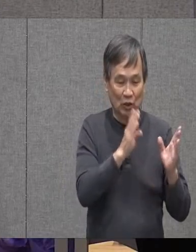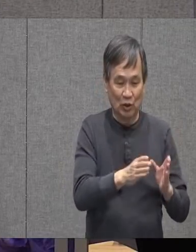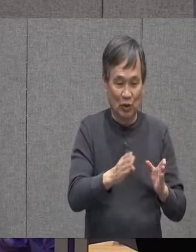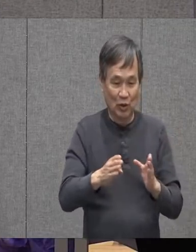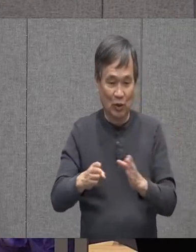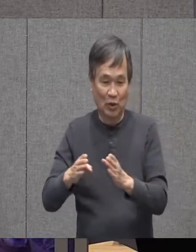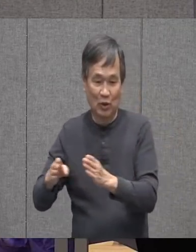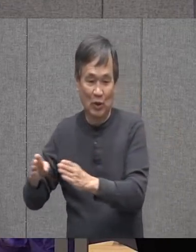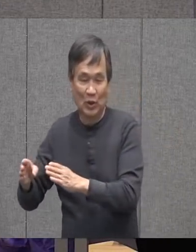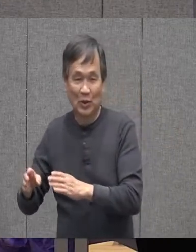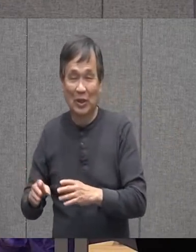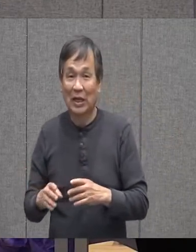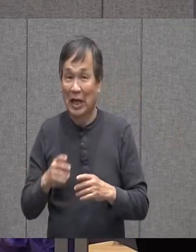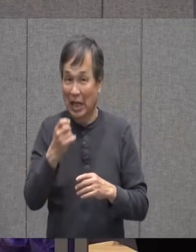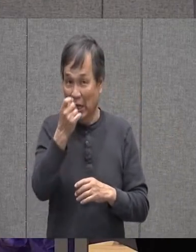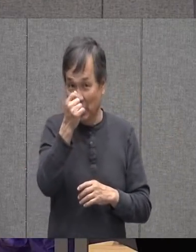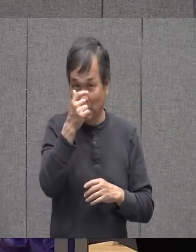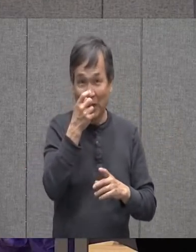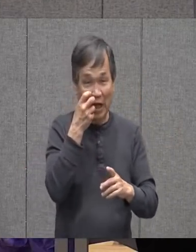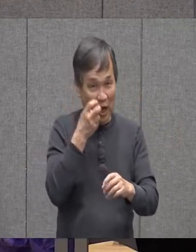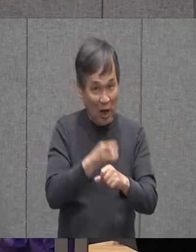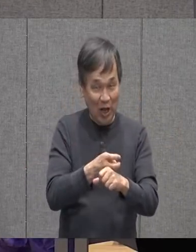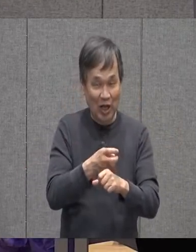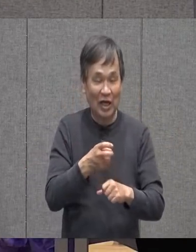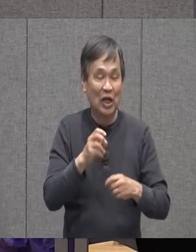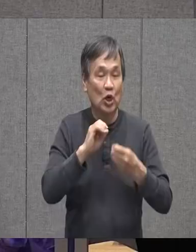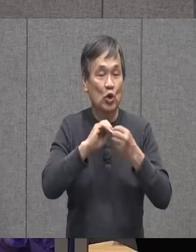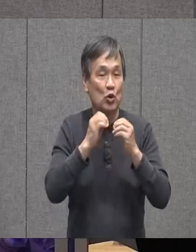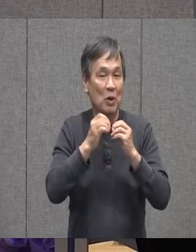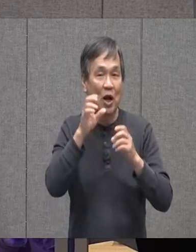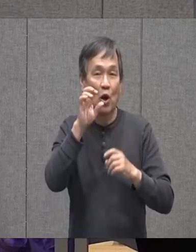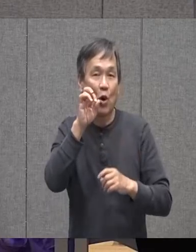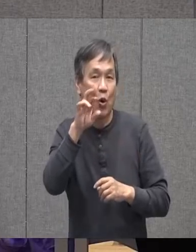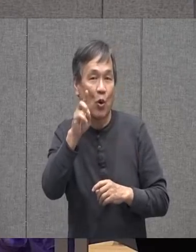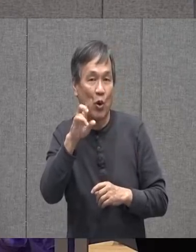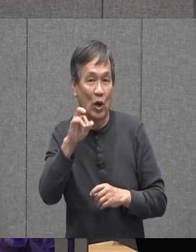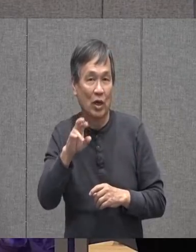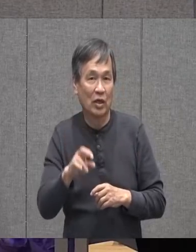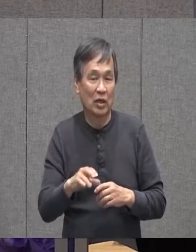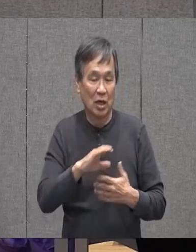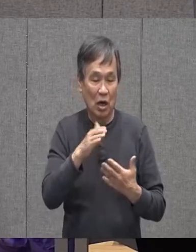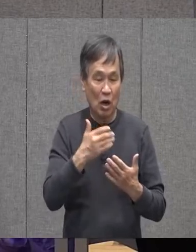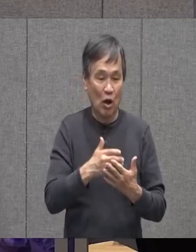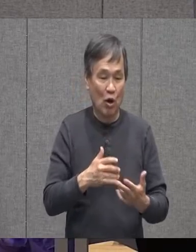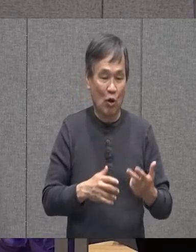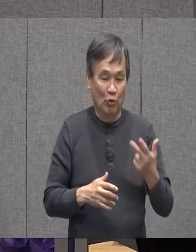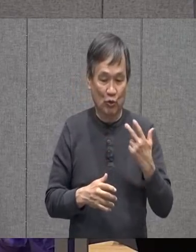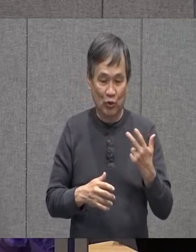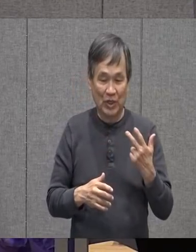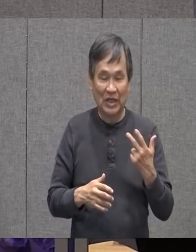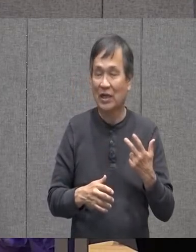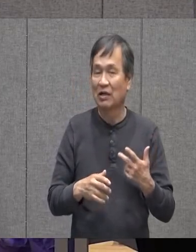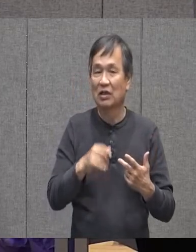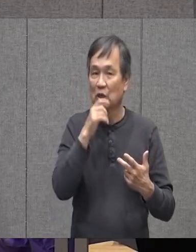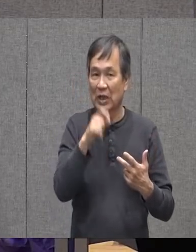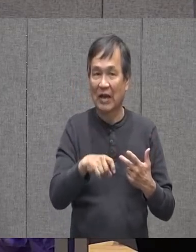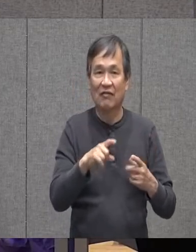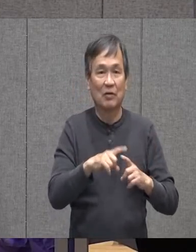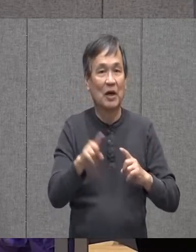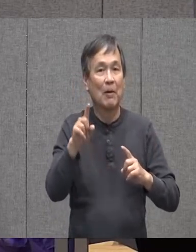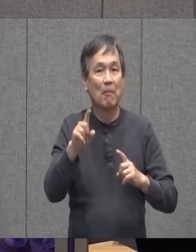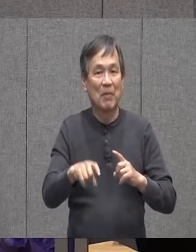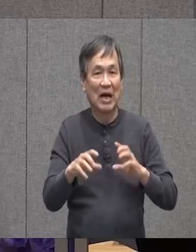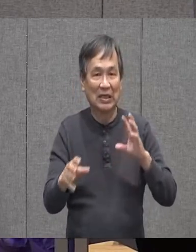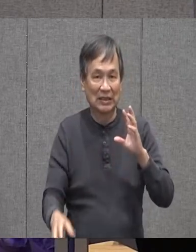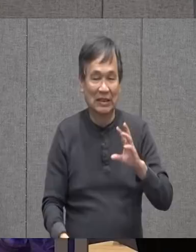It's a little bit of a twist, okay? You don't have to use all 3 dice at one time, but you do have to use the combinations of the